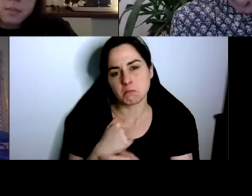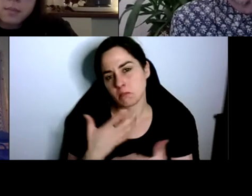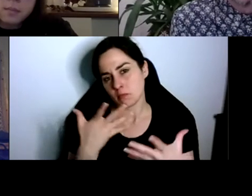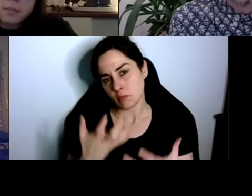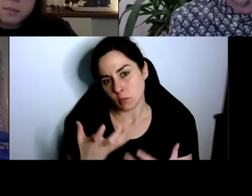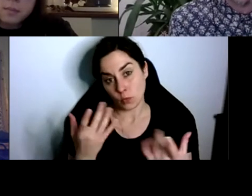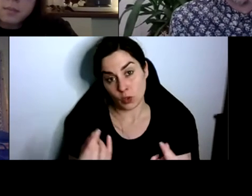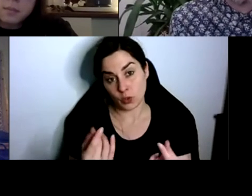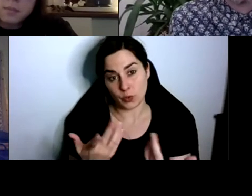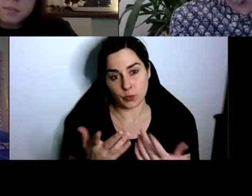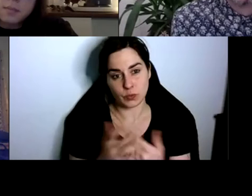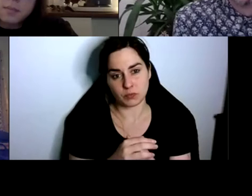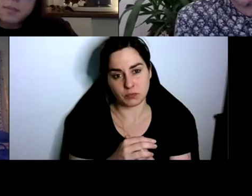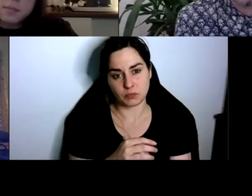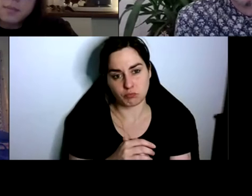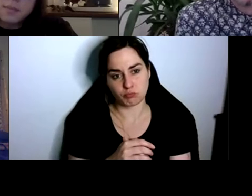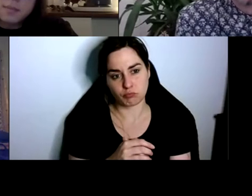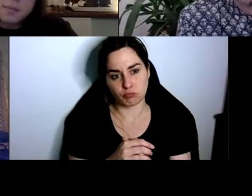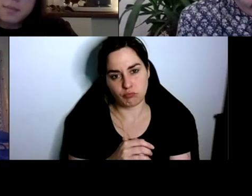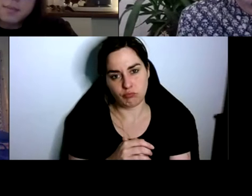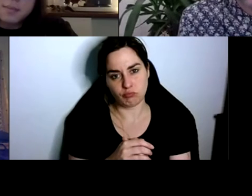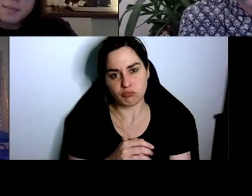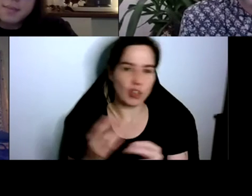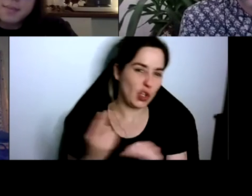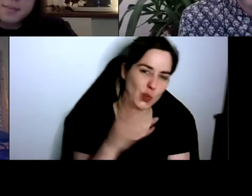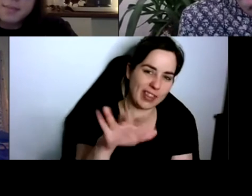pick up on that as something to reflect on.